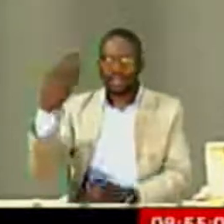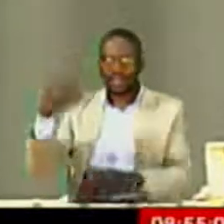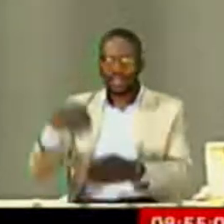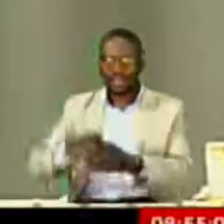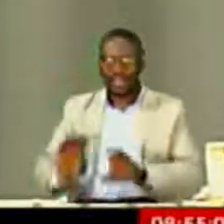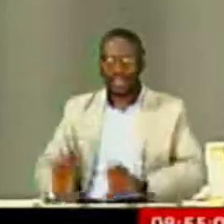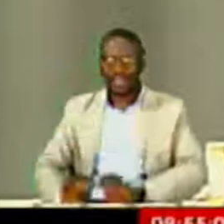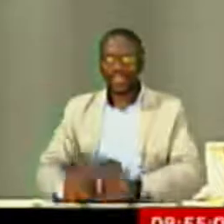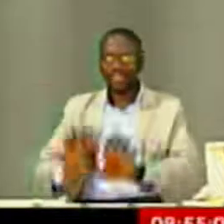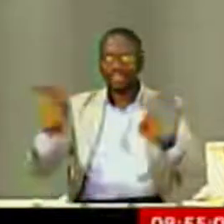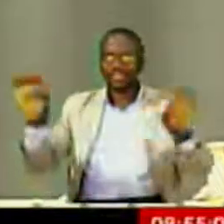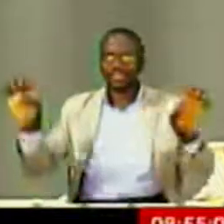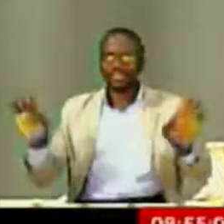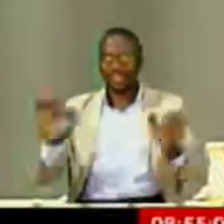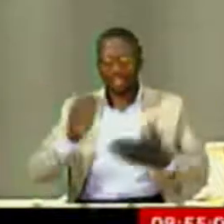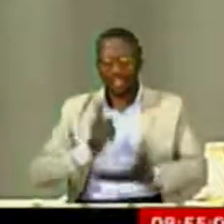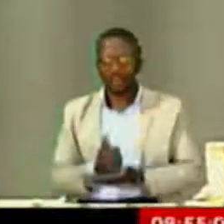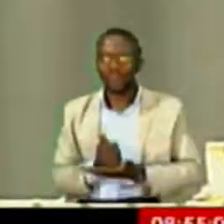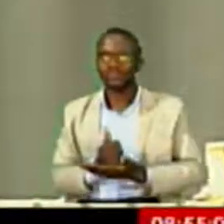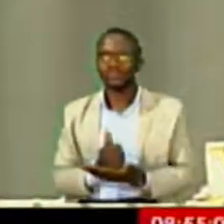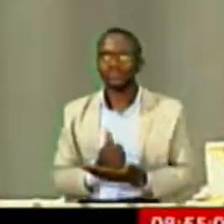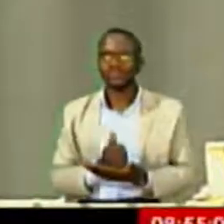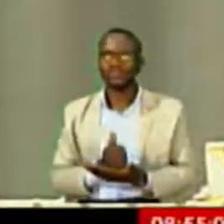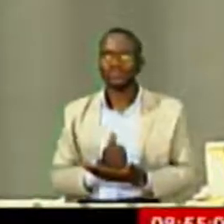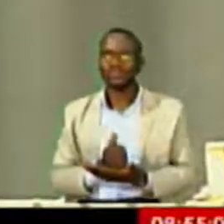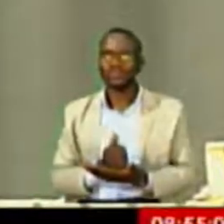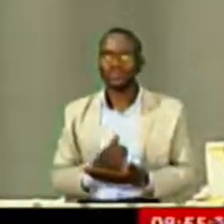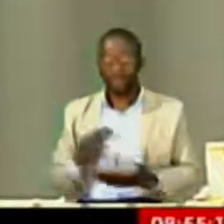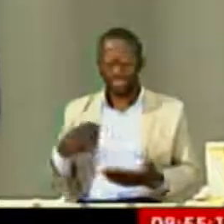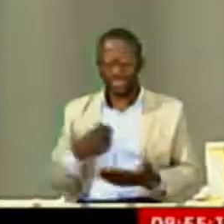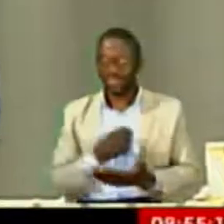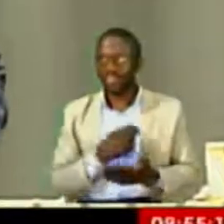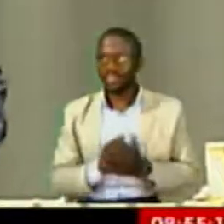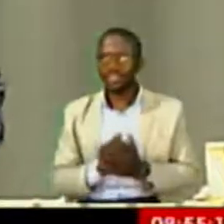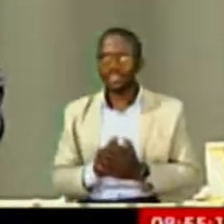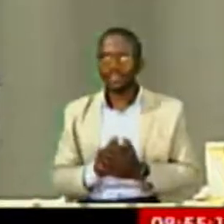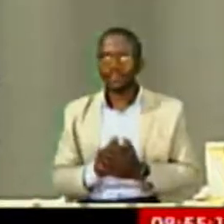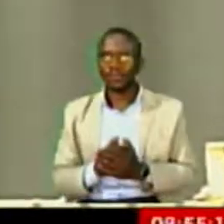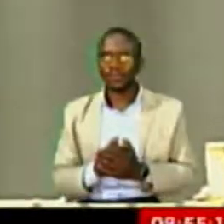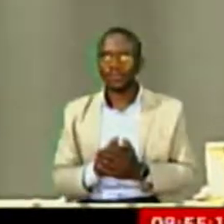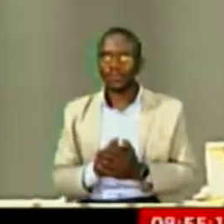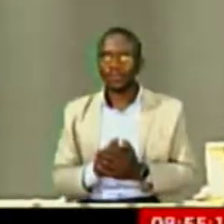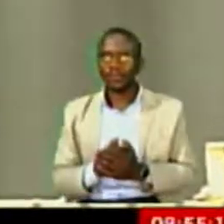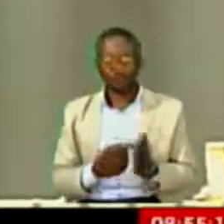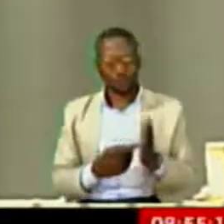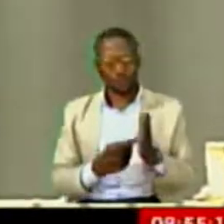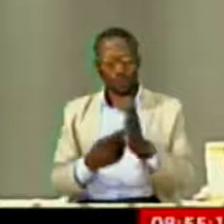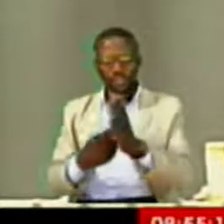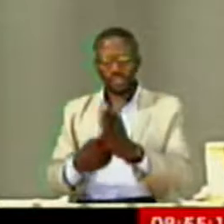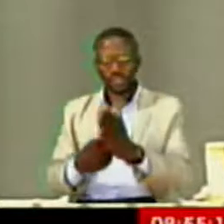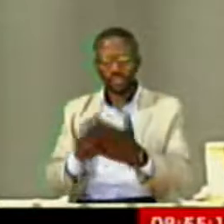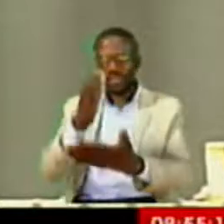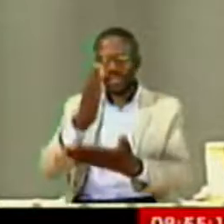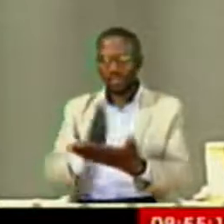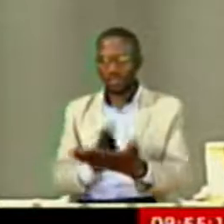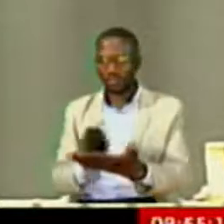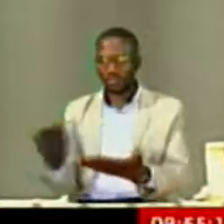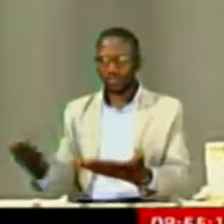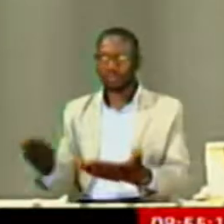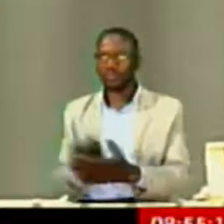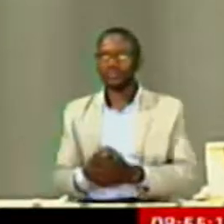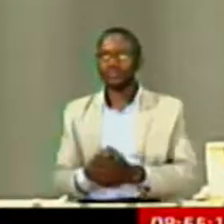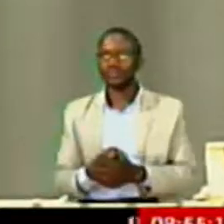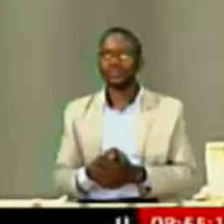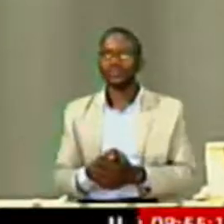in eternity. Amen. Amen. Nous avons fait voir une chose. I showed you something.